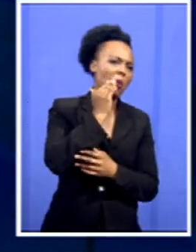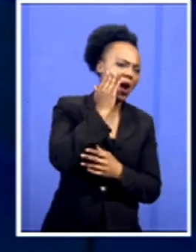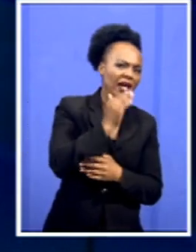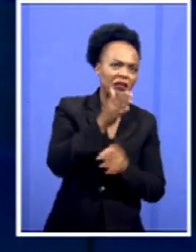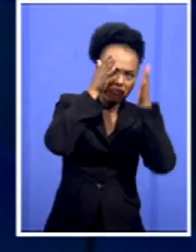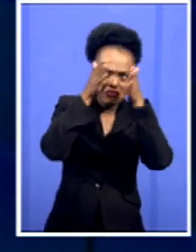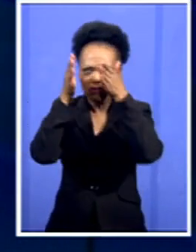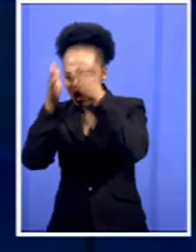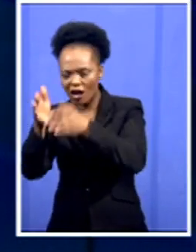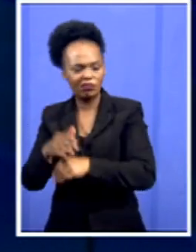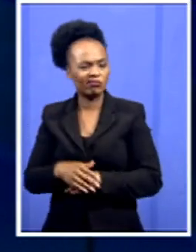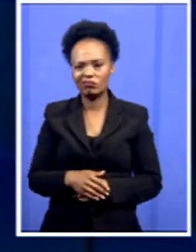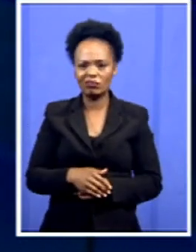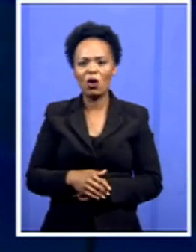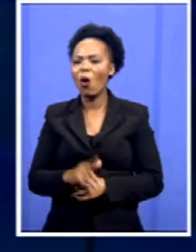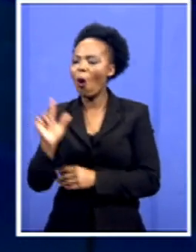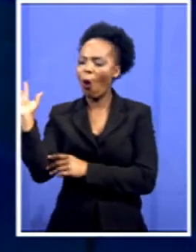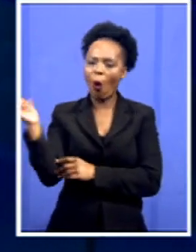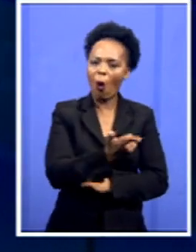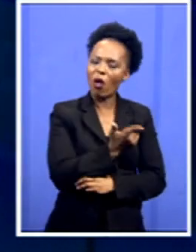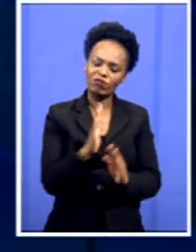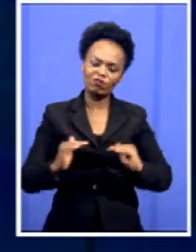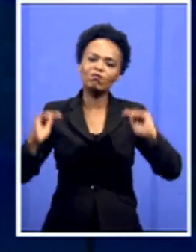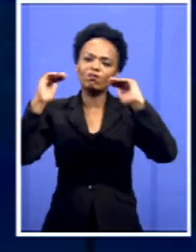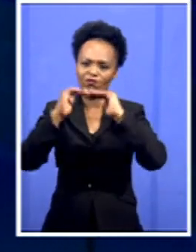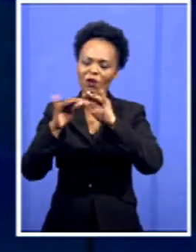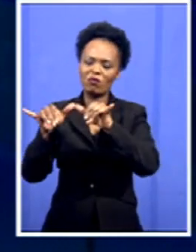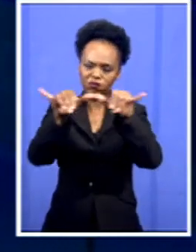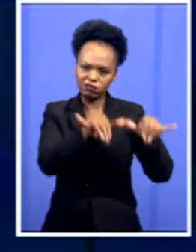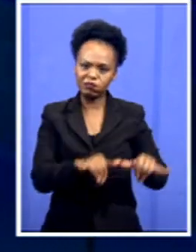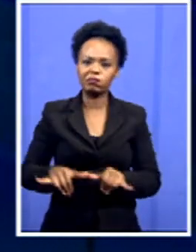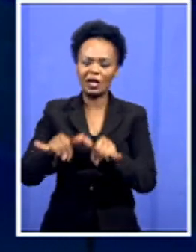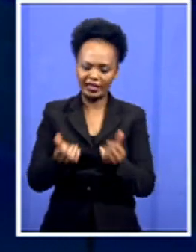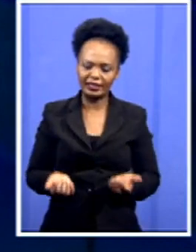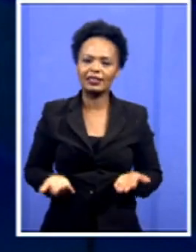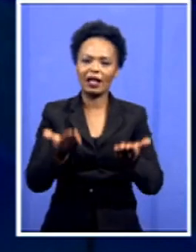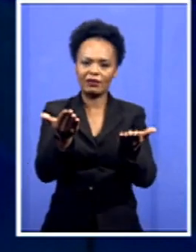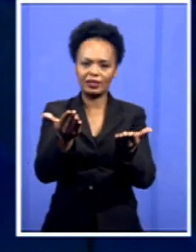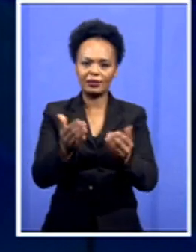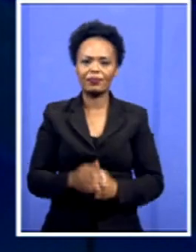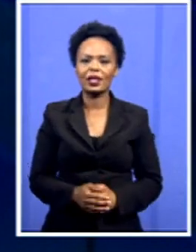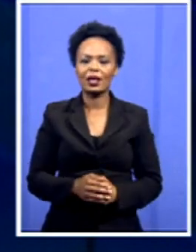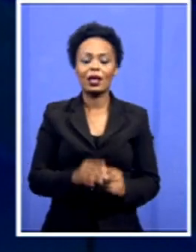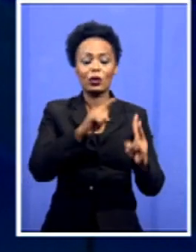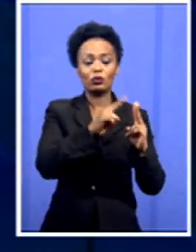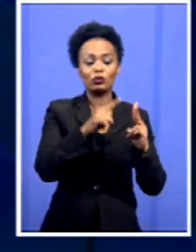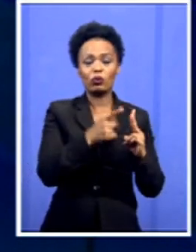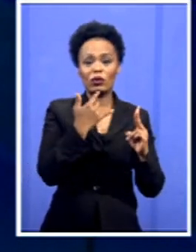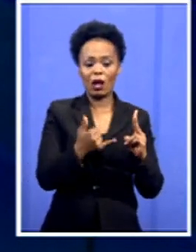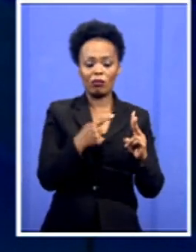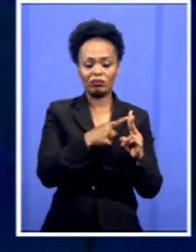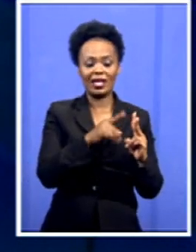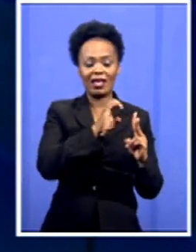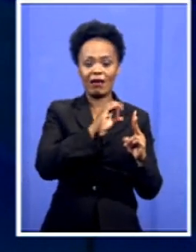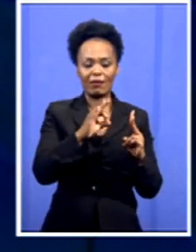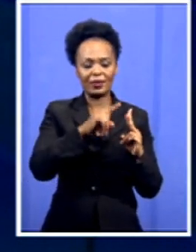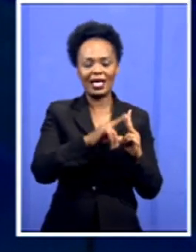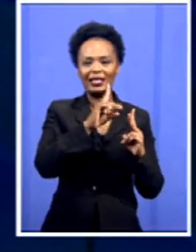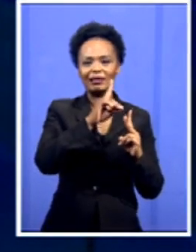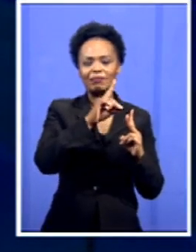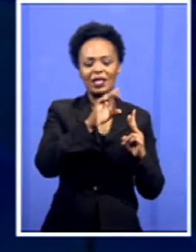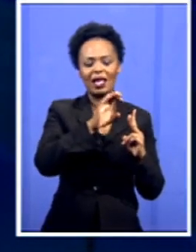not how we view our residents. We service all our people. The issues that my two colleagues have been raising, they've been talking about